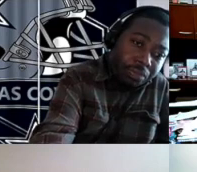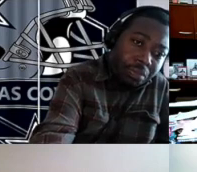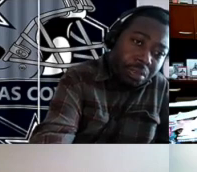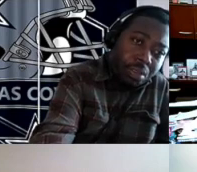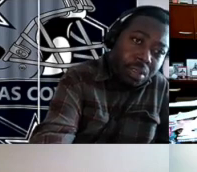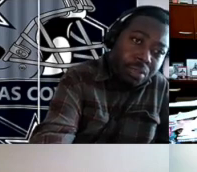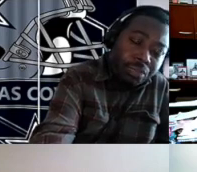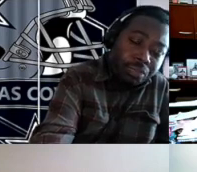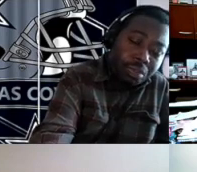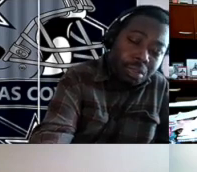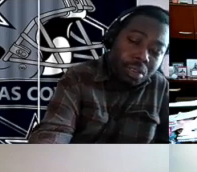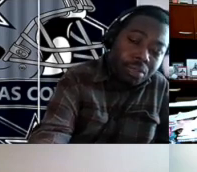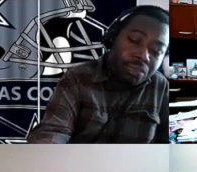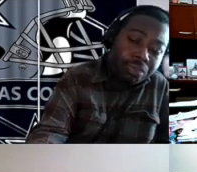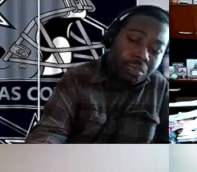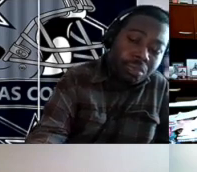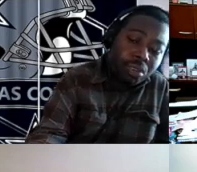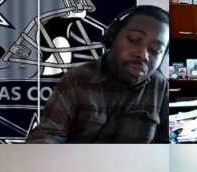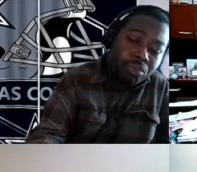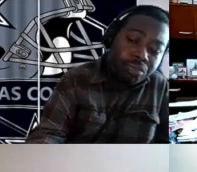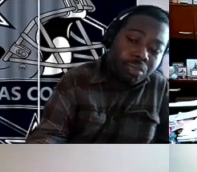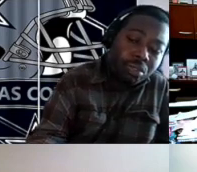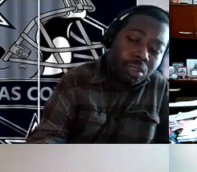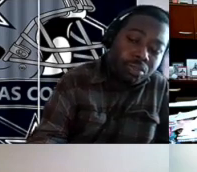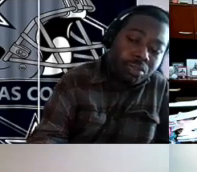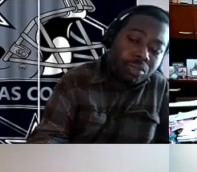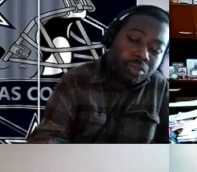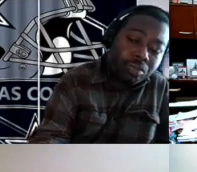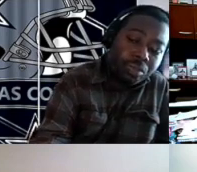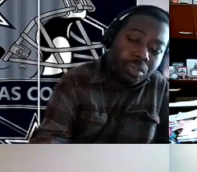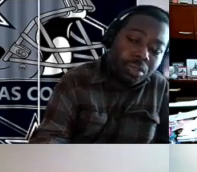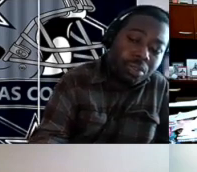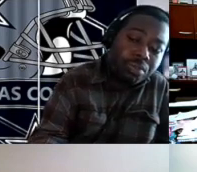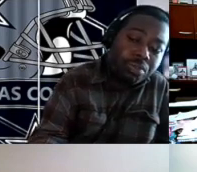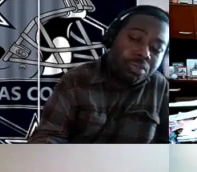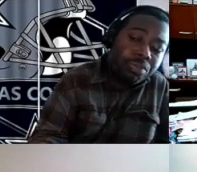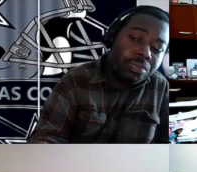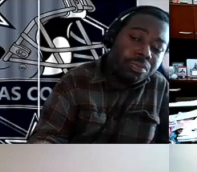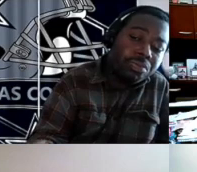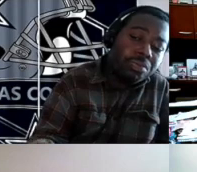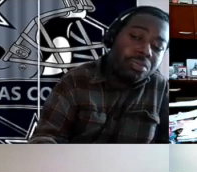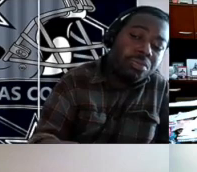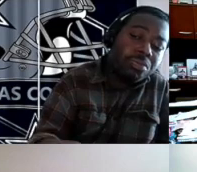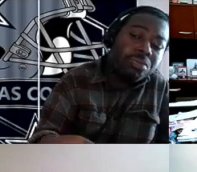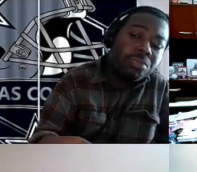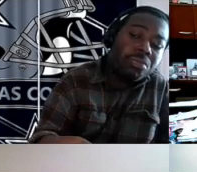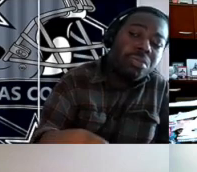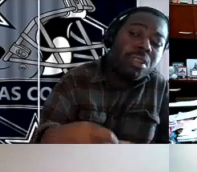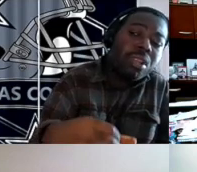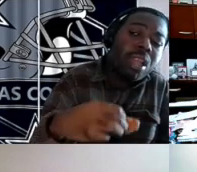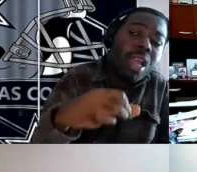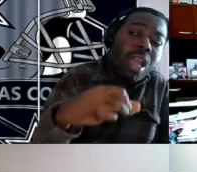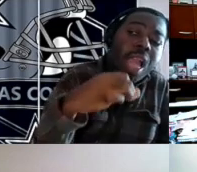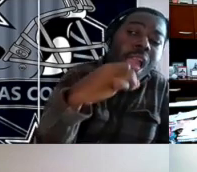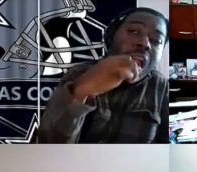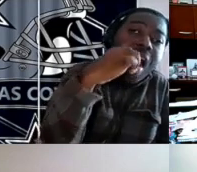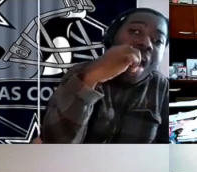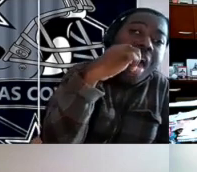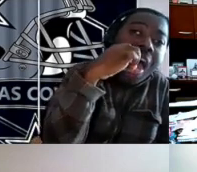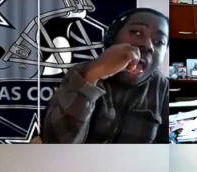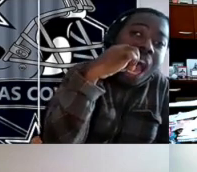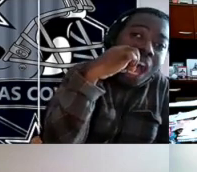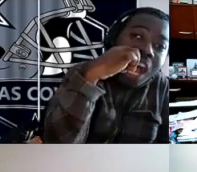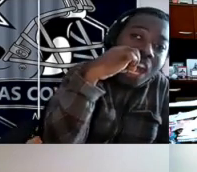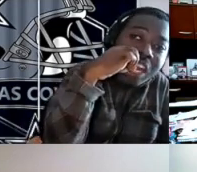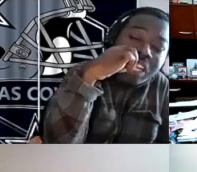the link to the Spanish page specifically in the chat box. All right, Pat Michael wants to know what protection policies are in place